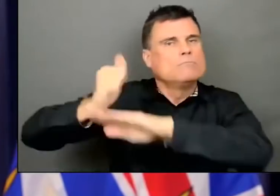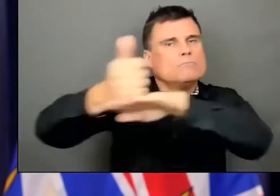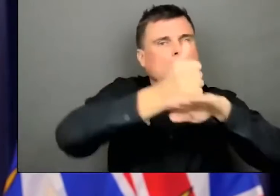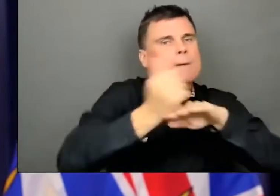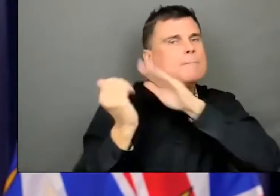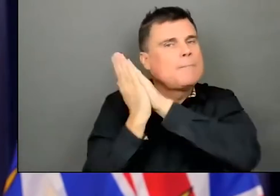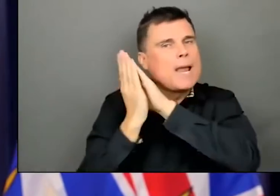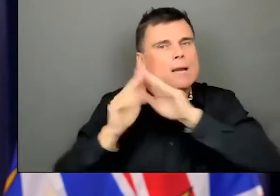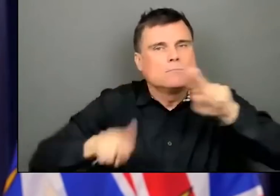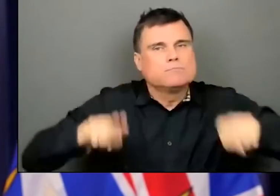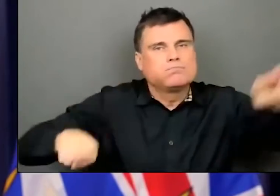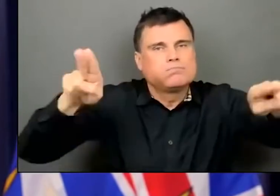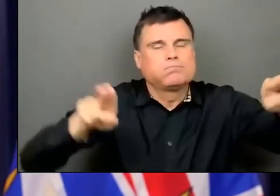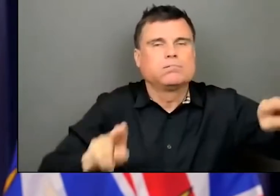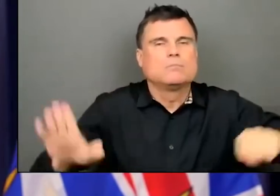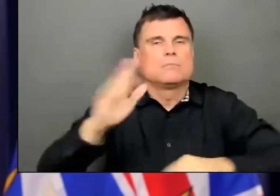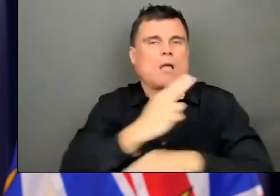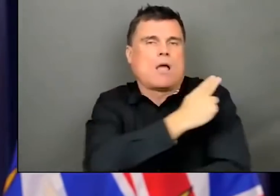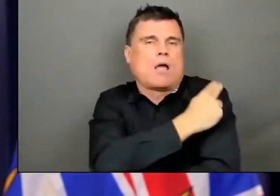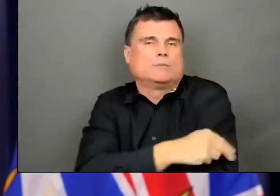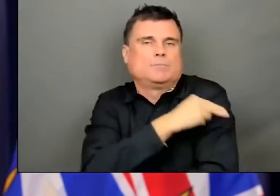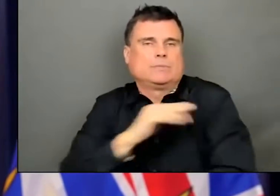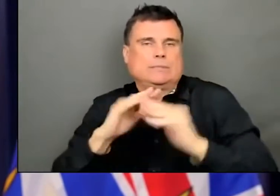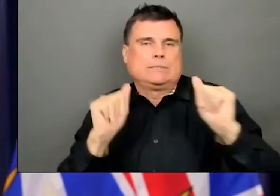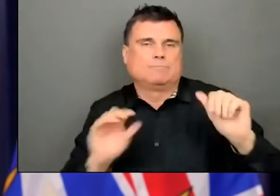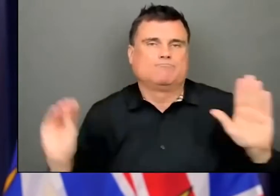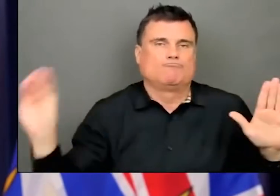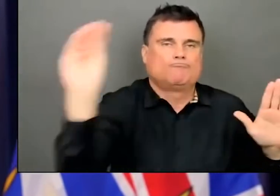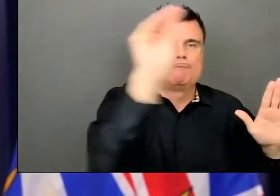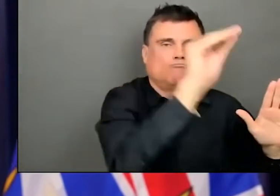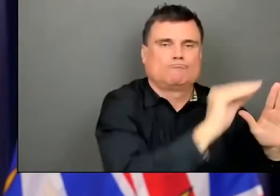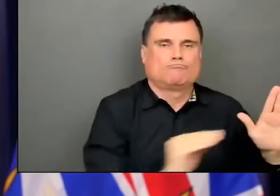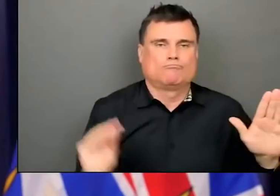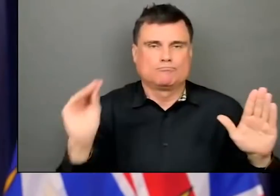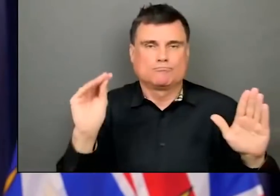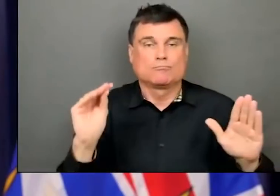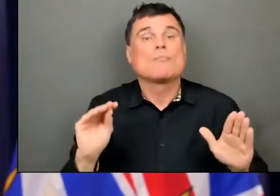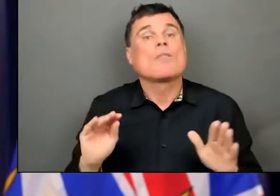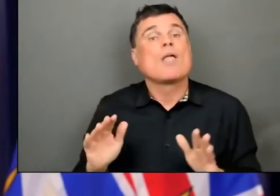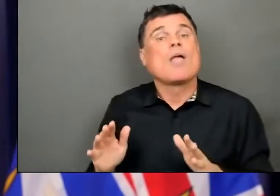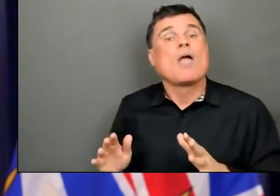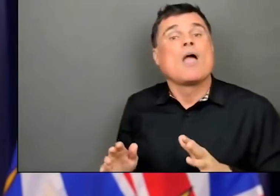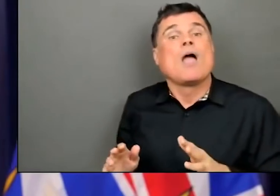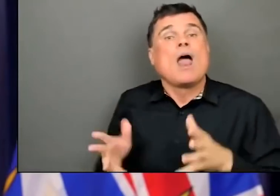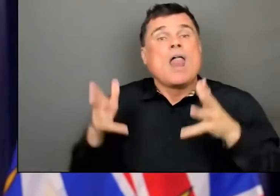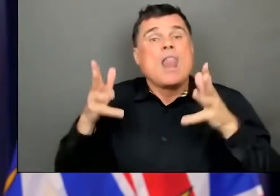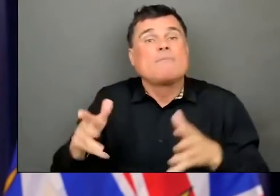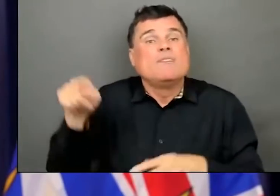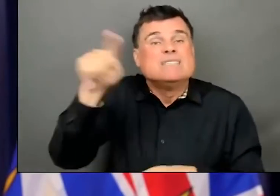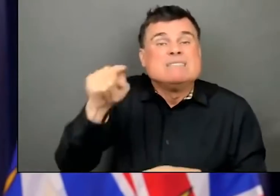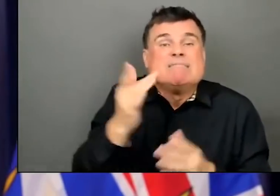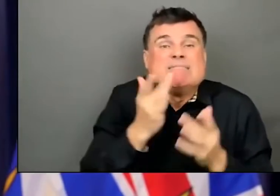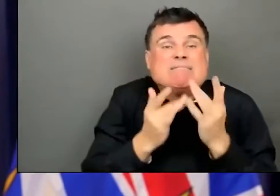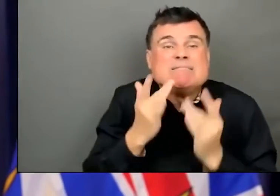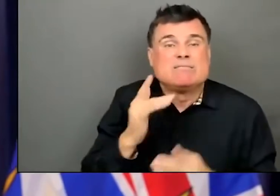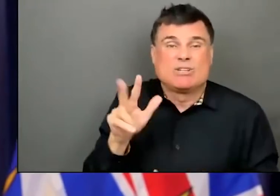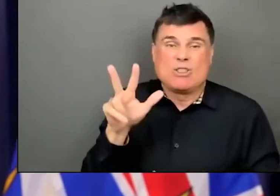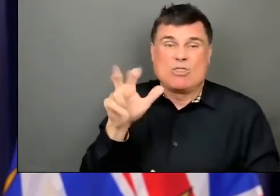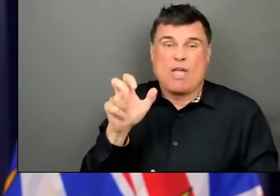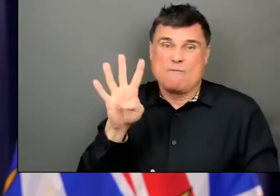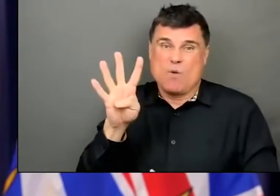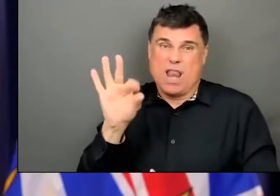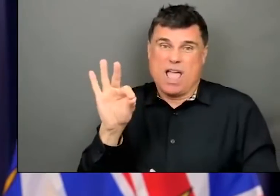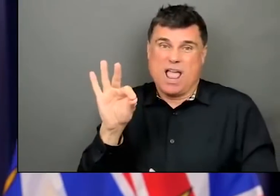have 8,840 people, meaning 389 base beds that